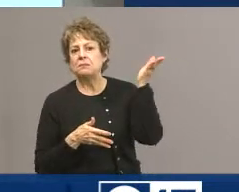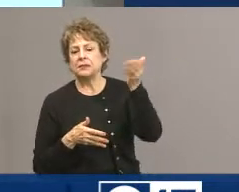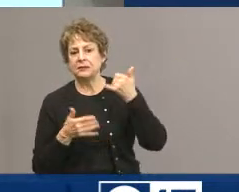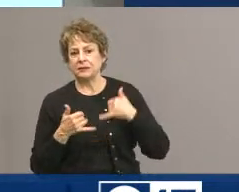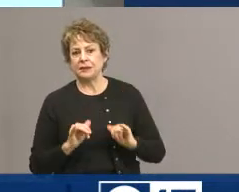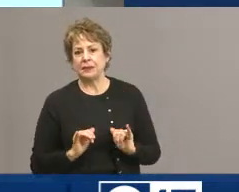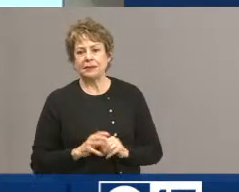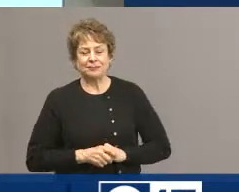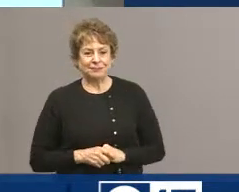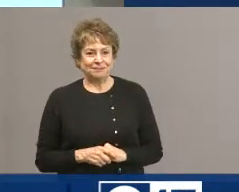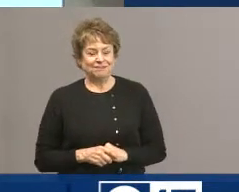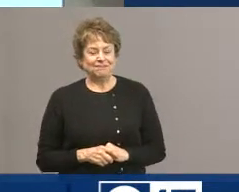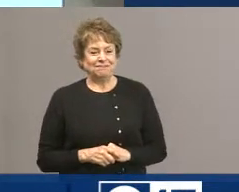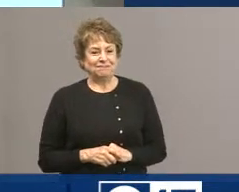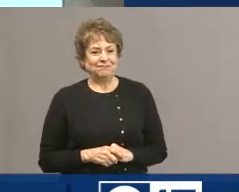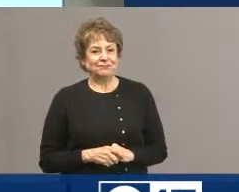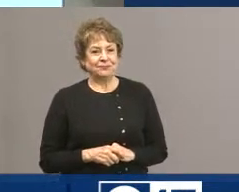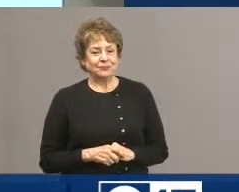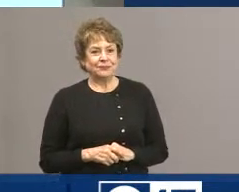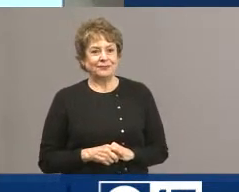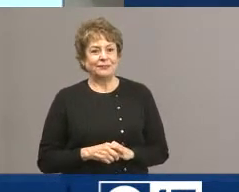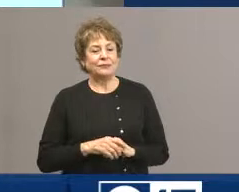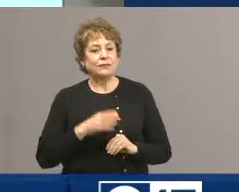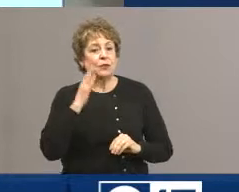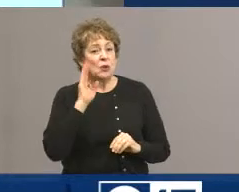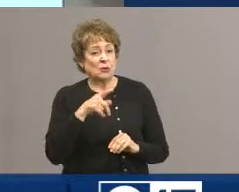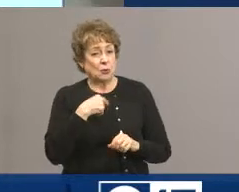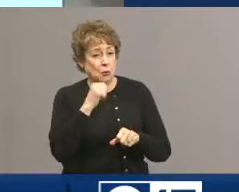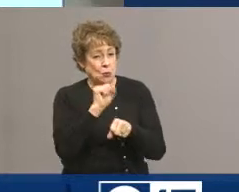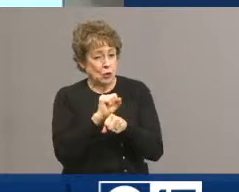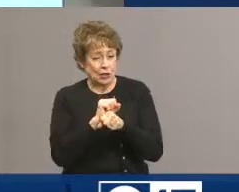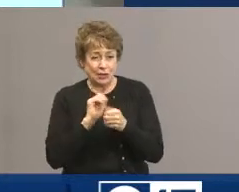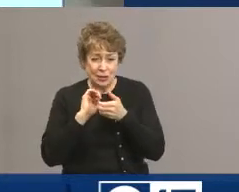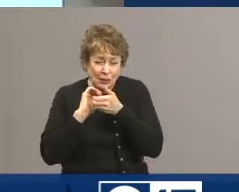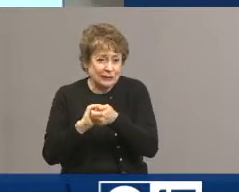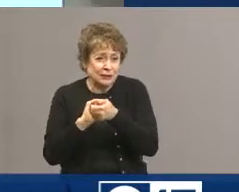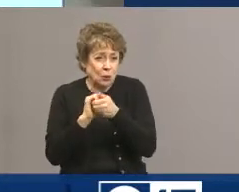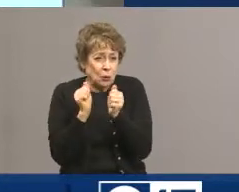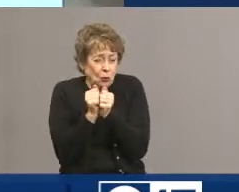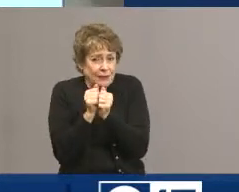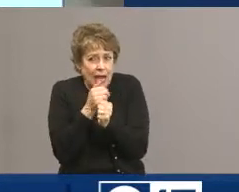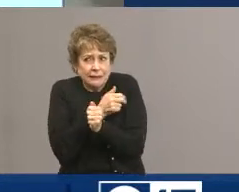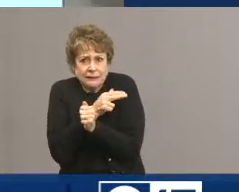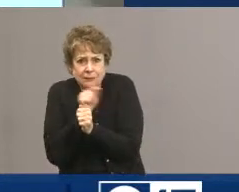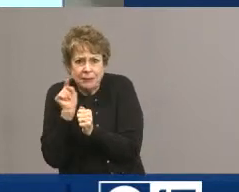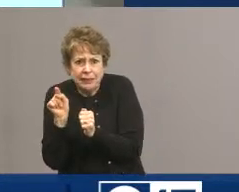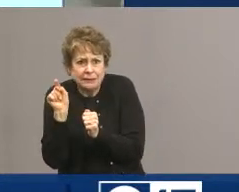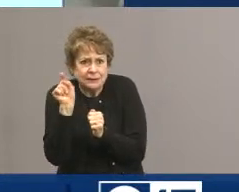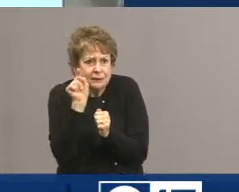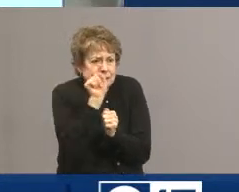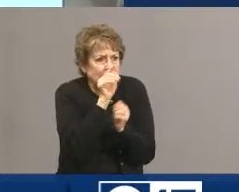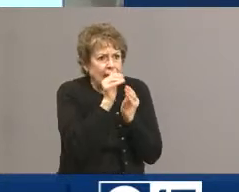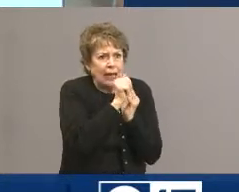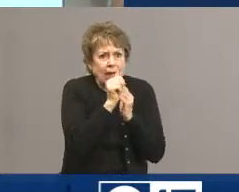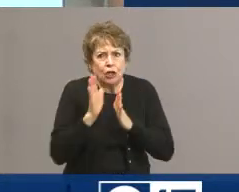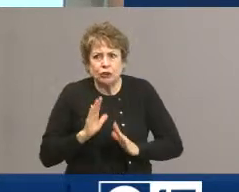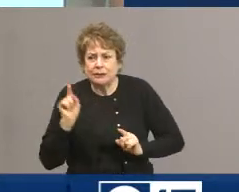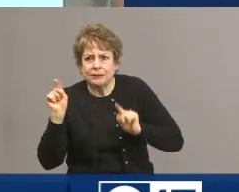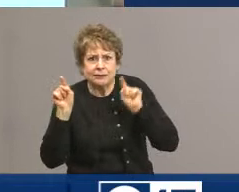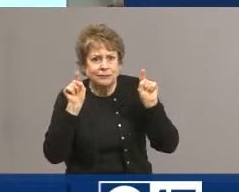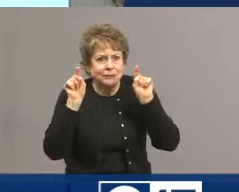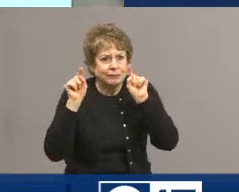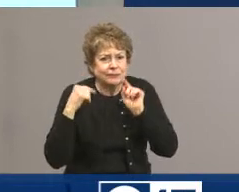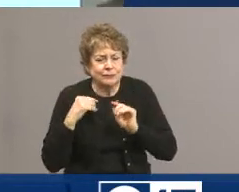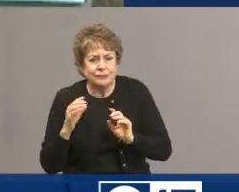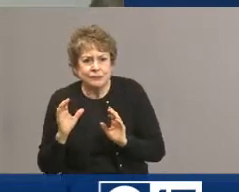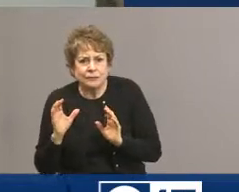very closely with our hospitals and our hospital leaders. They've been responsive, and we've worked to ensure